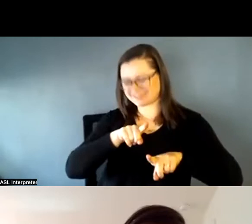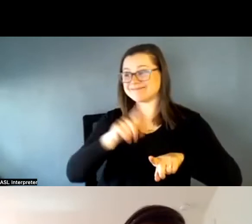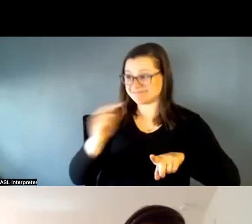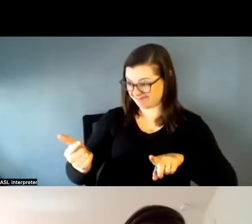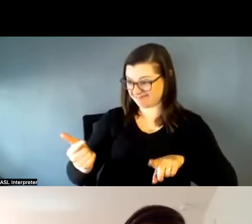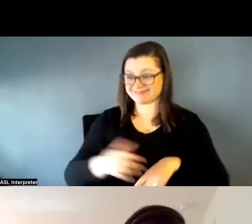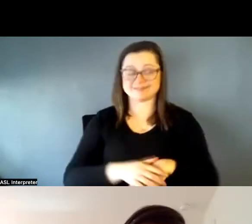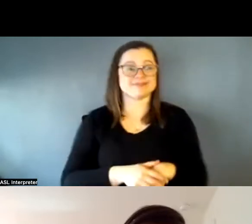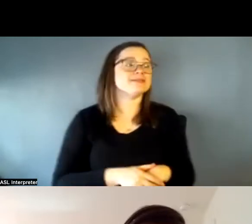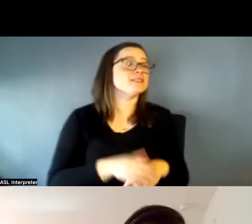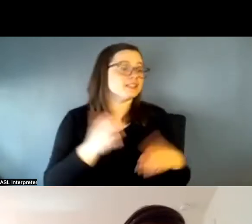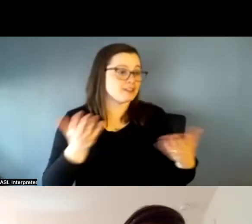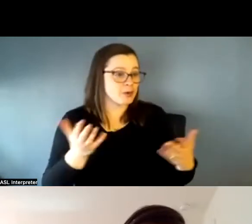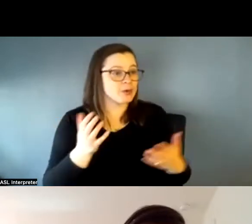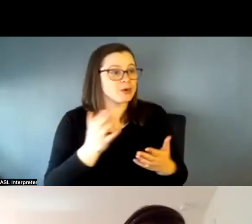All right. Well,